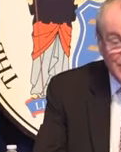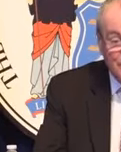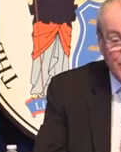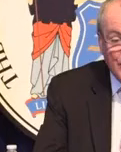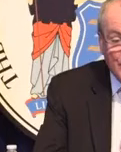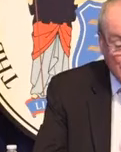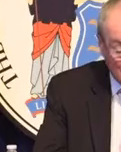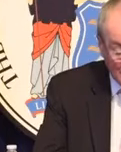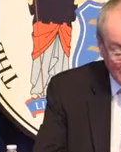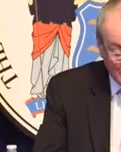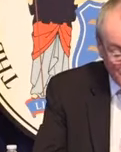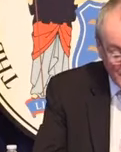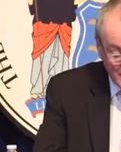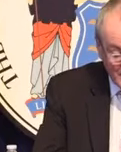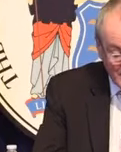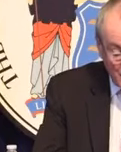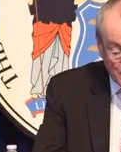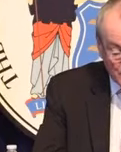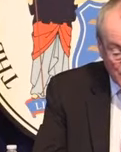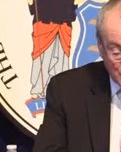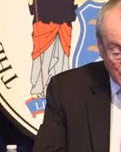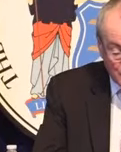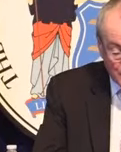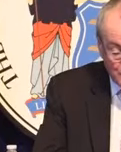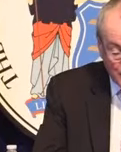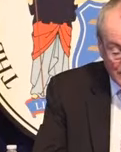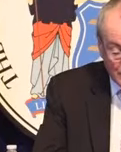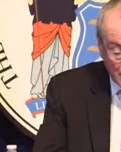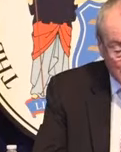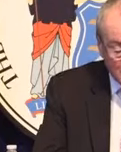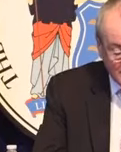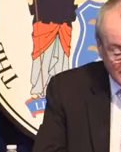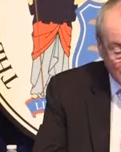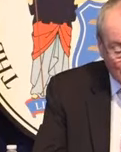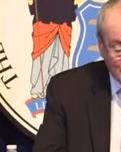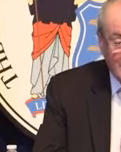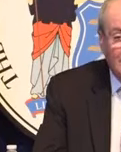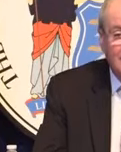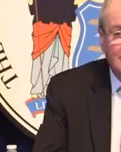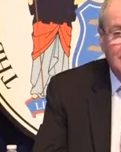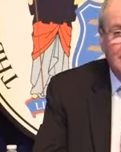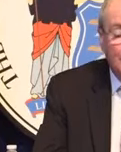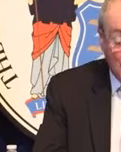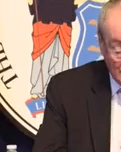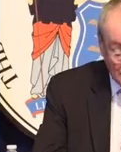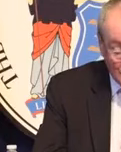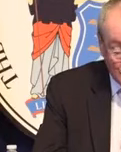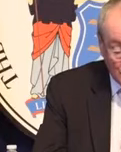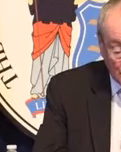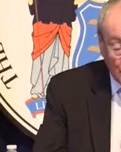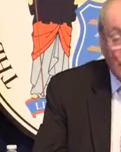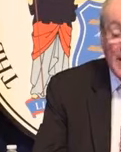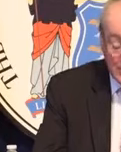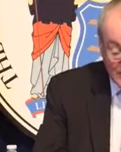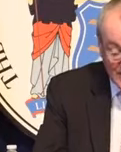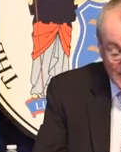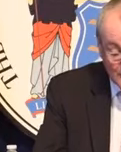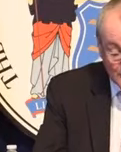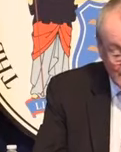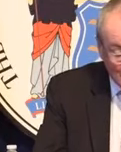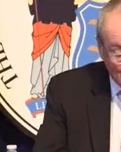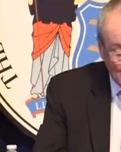wearing a pretty cool one right there. He was a fixture in his beloved Ridgewood in Bergen County, where he lived his whole